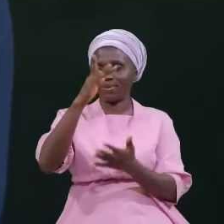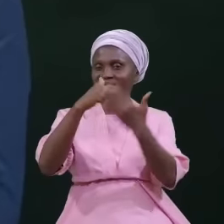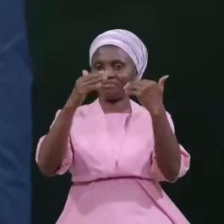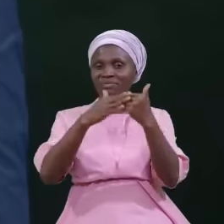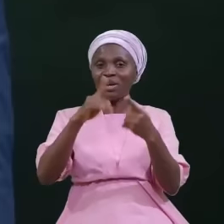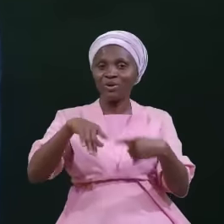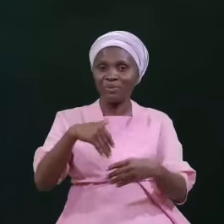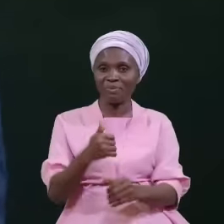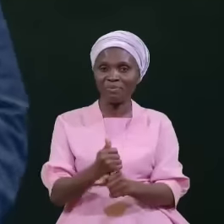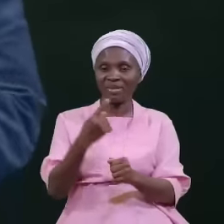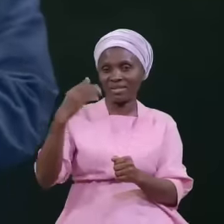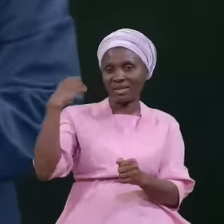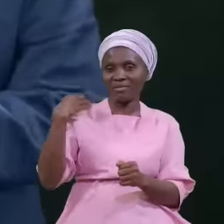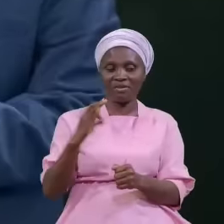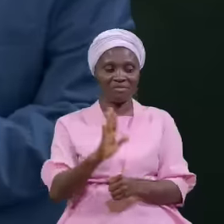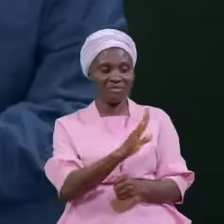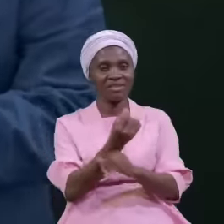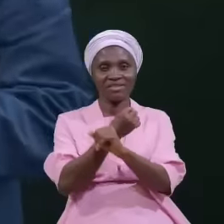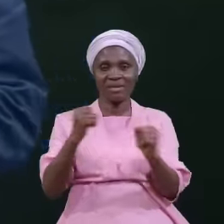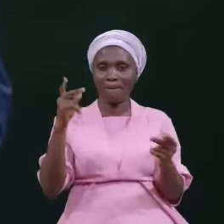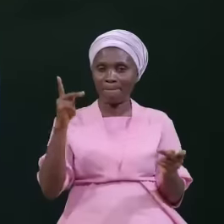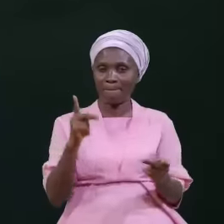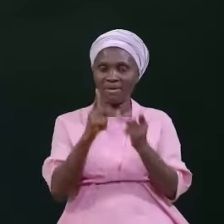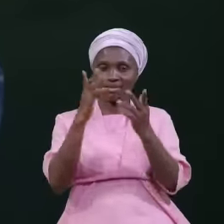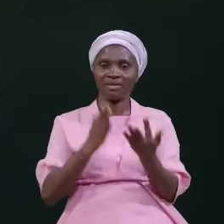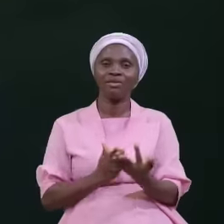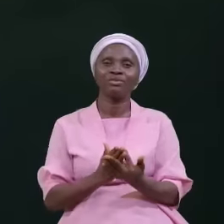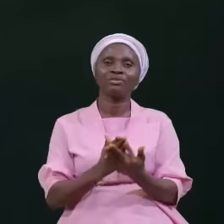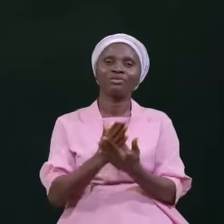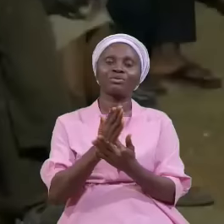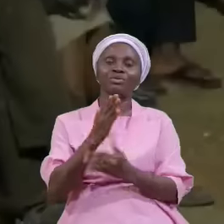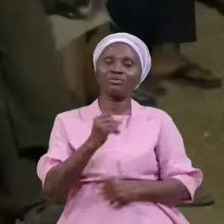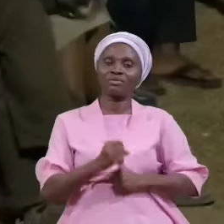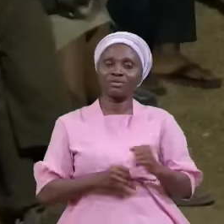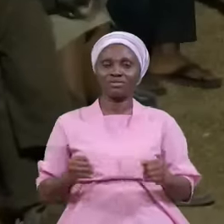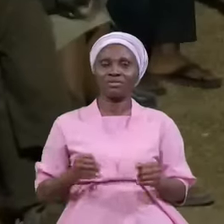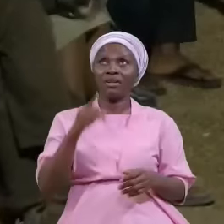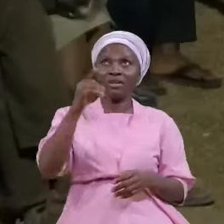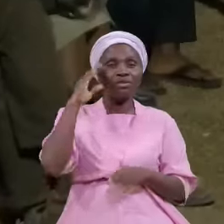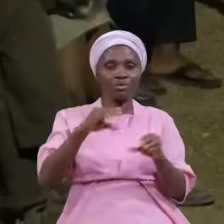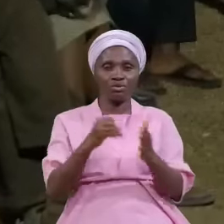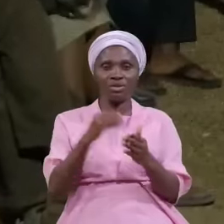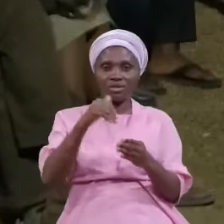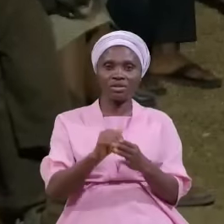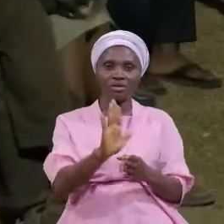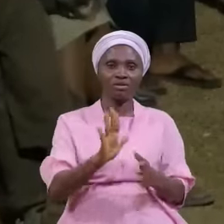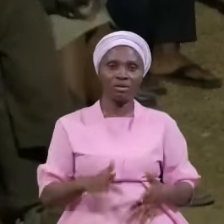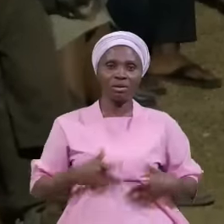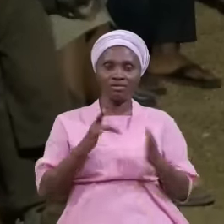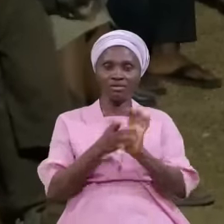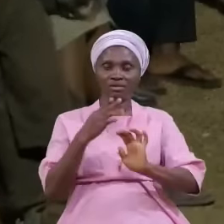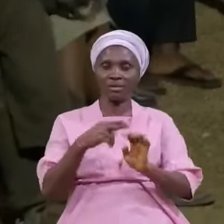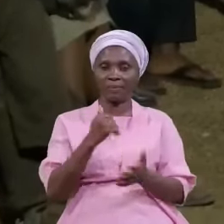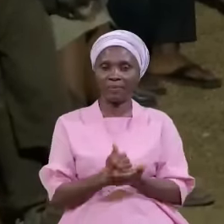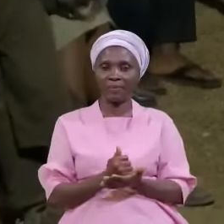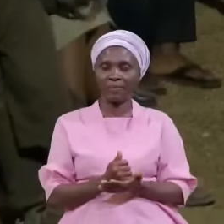their salvation perfect through suffering. He will do it in your life. In John chapter